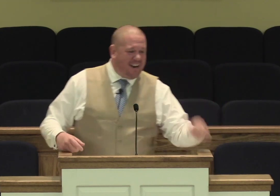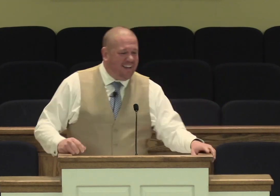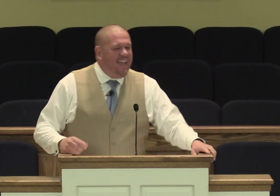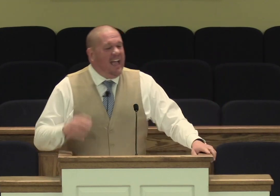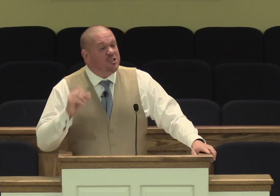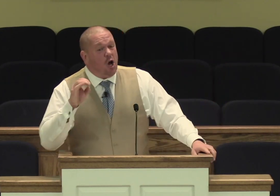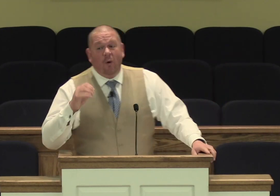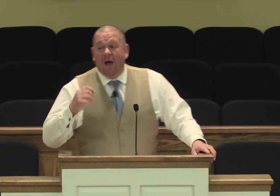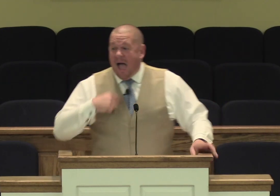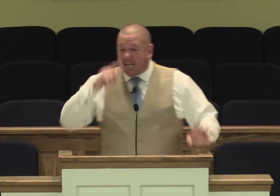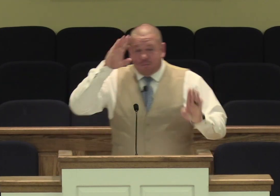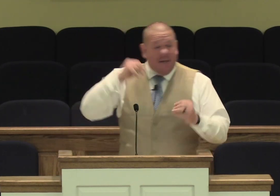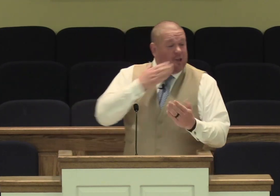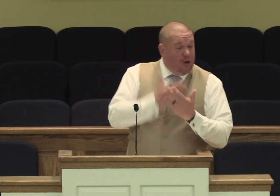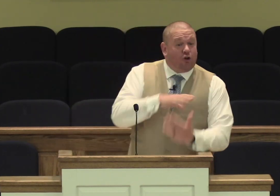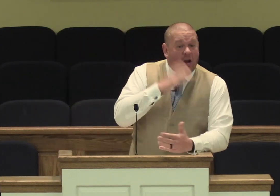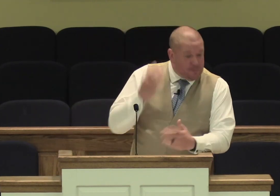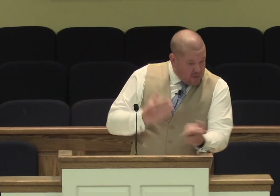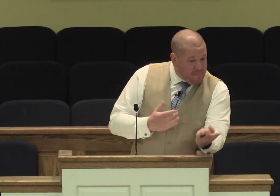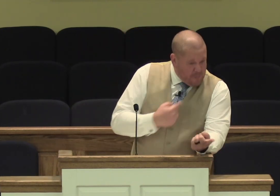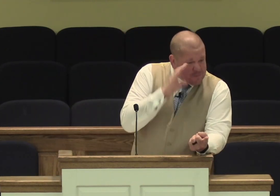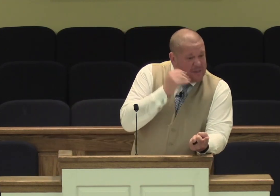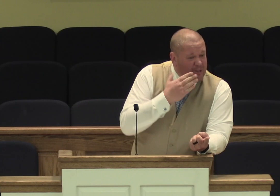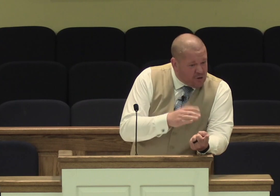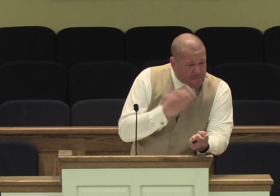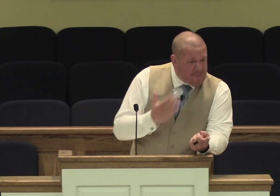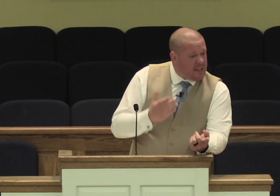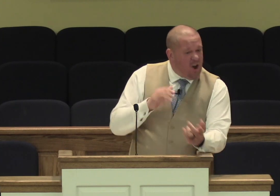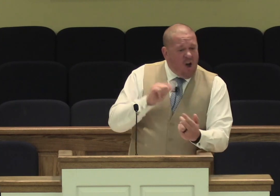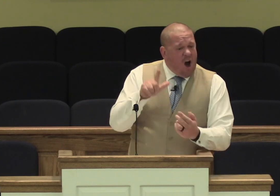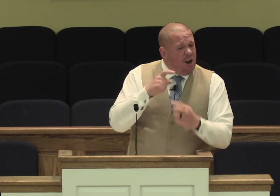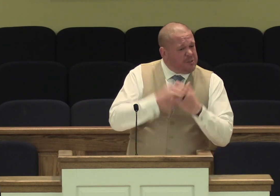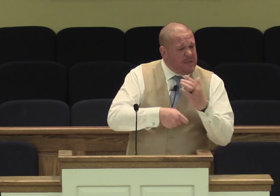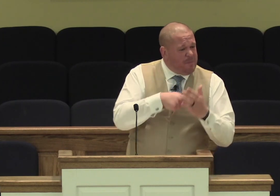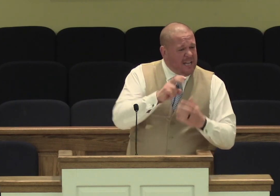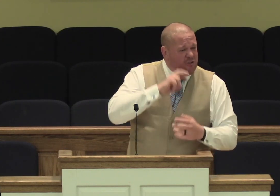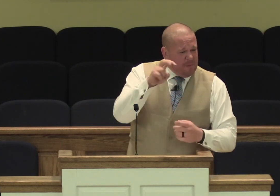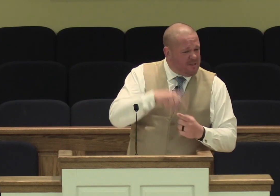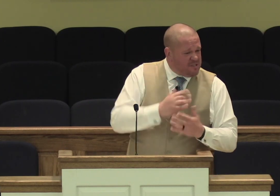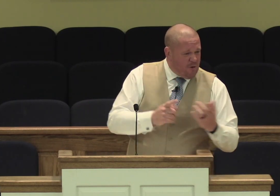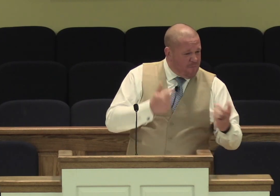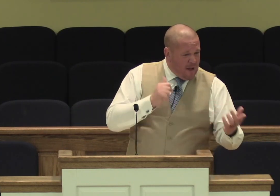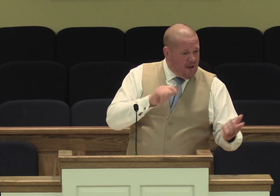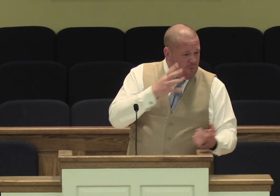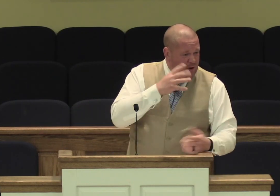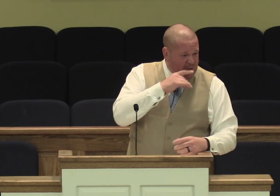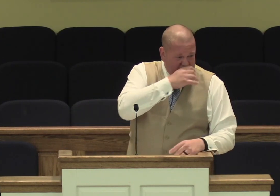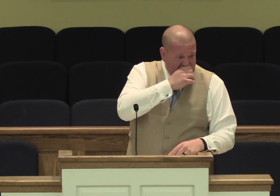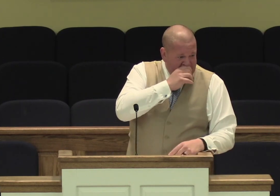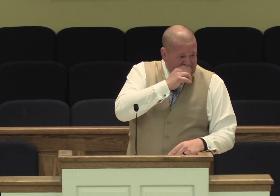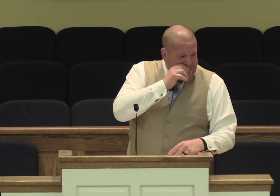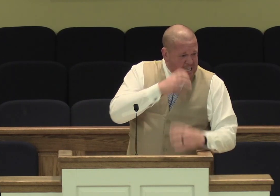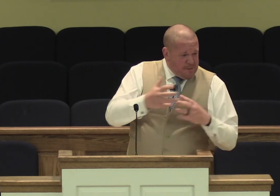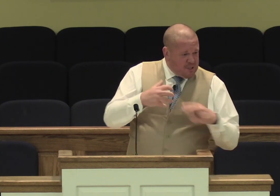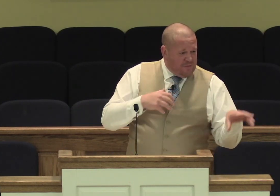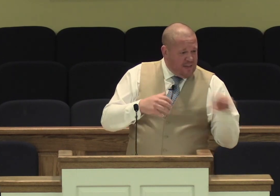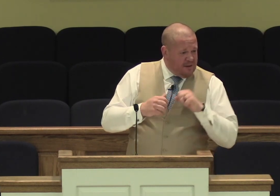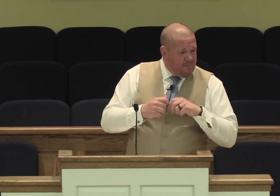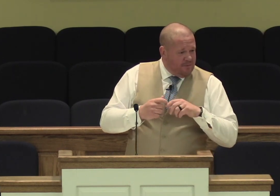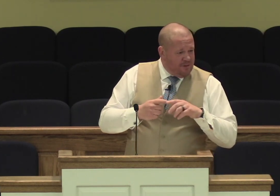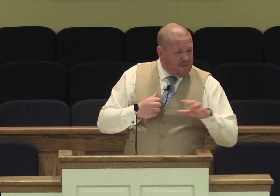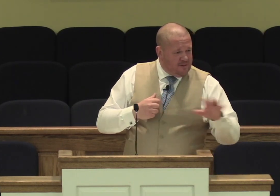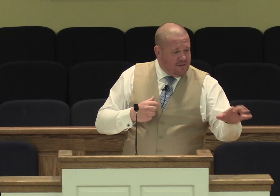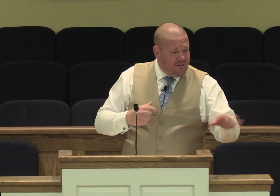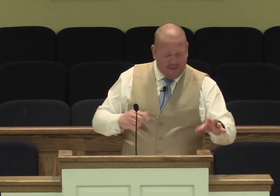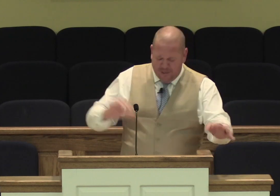some money. And so I expect a good Christmas, right, babe? We expect a good Christmas, maybe like an all-expense-paid trip to somewhere for all four of our kids, as much as we've taken